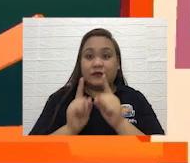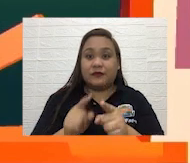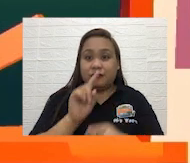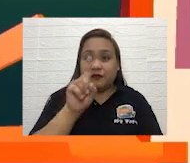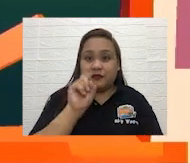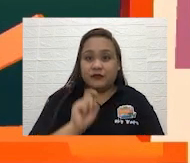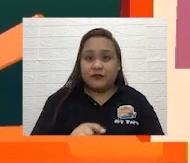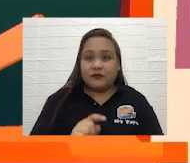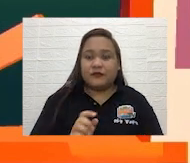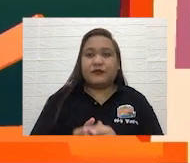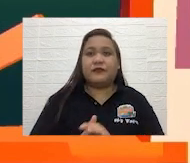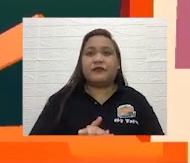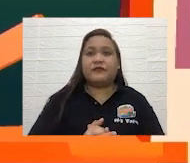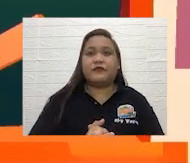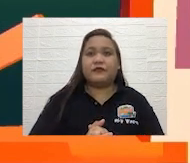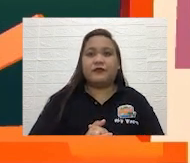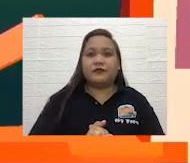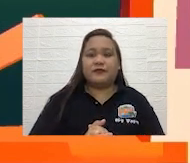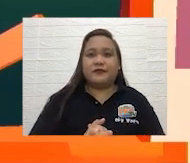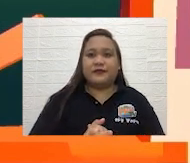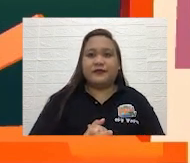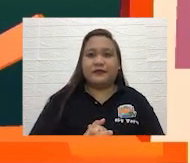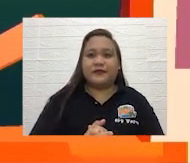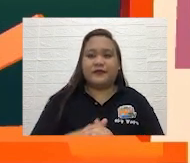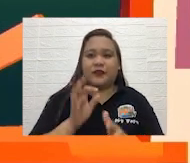What is your answer to this one?